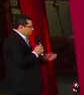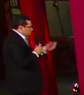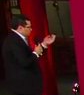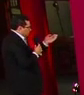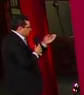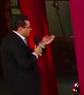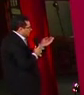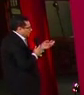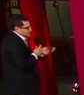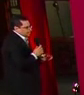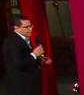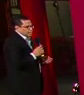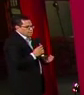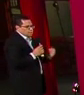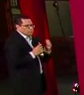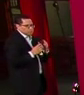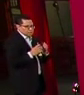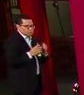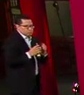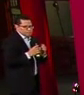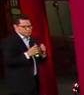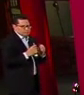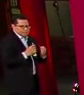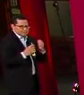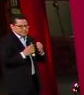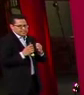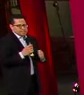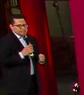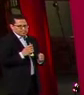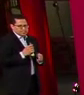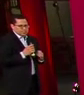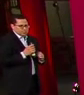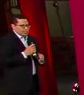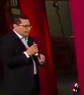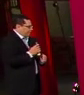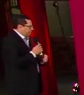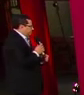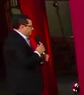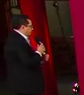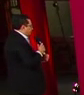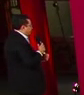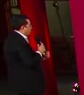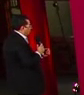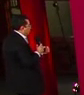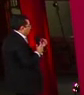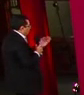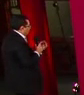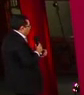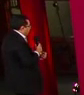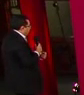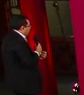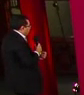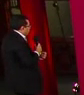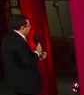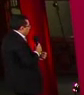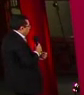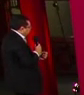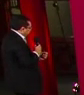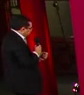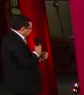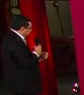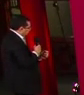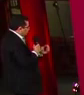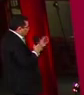critical condition group, and then we had a smaller percentage of patients that had to be intubated.